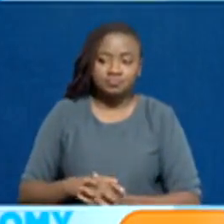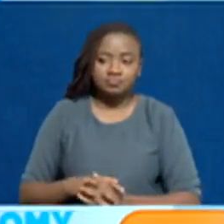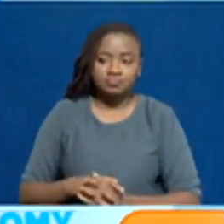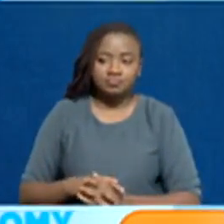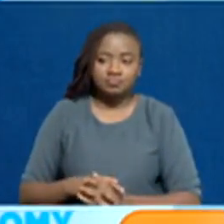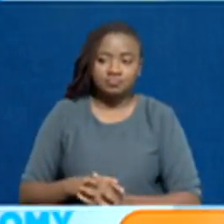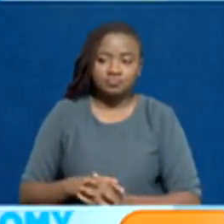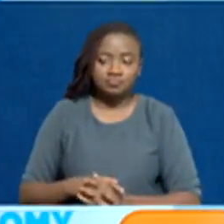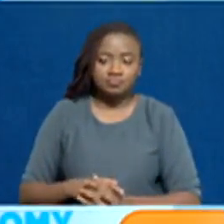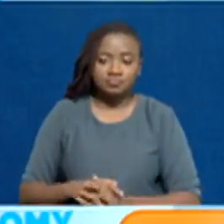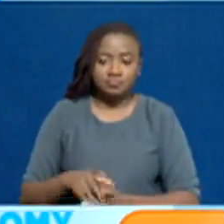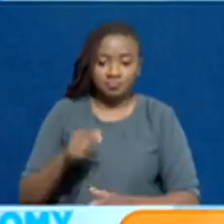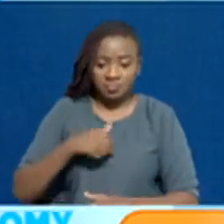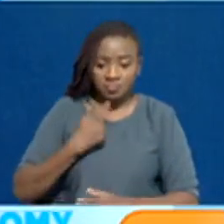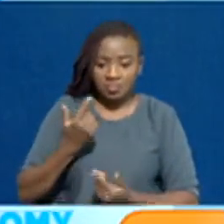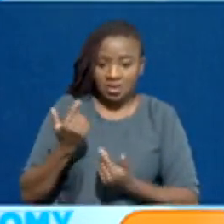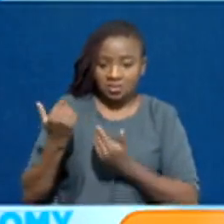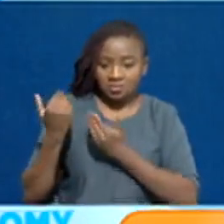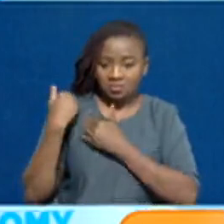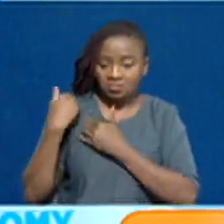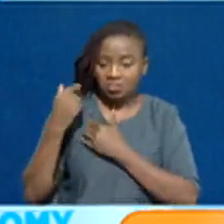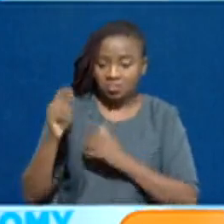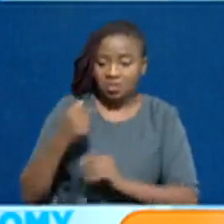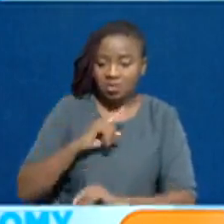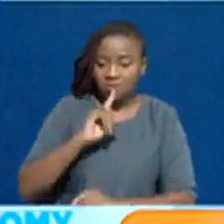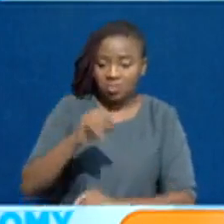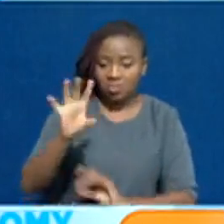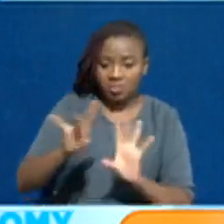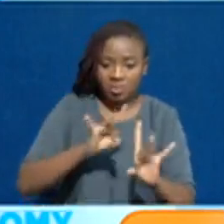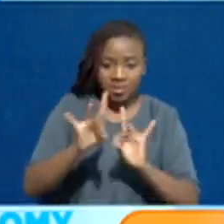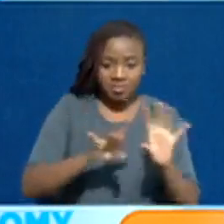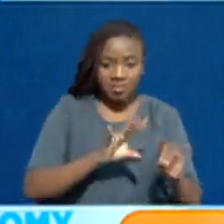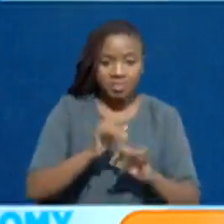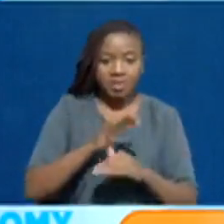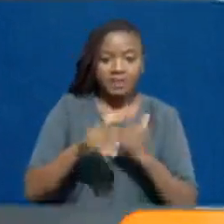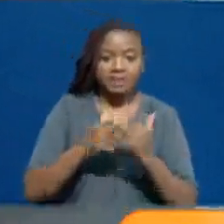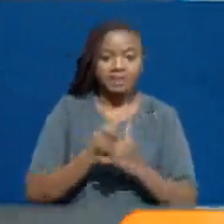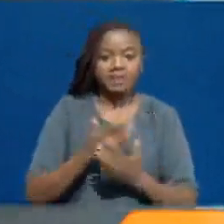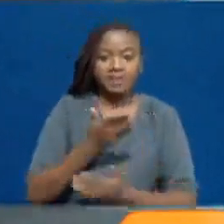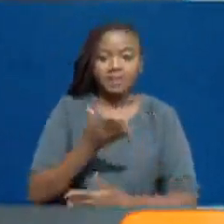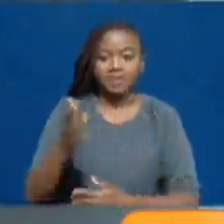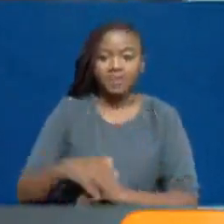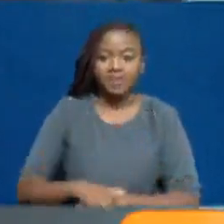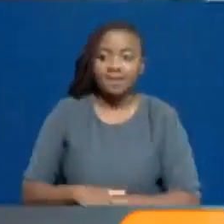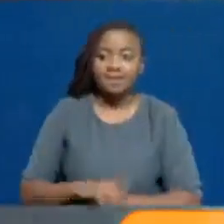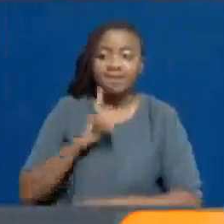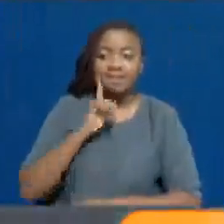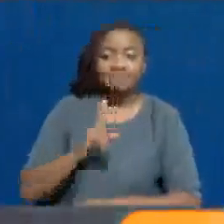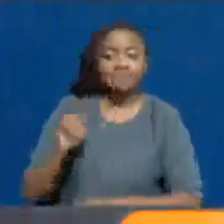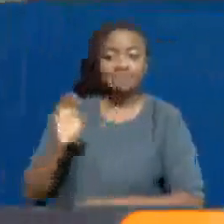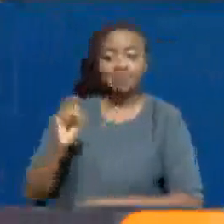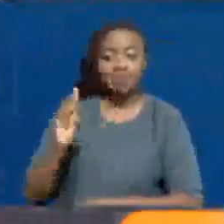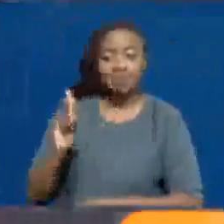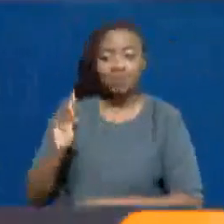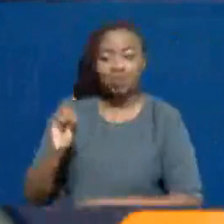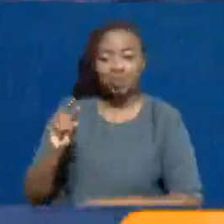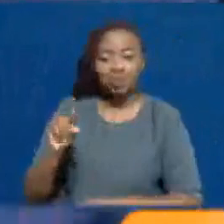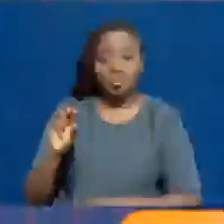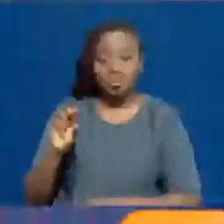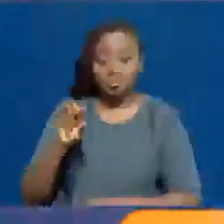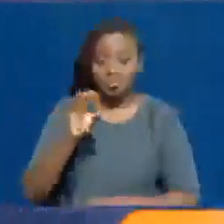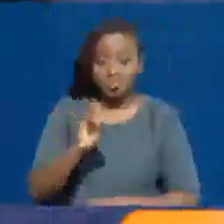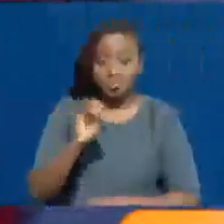pick. I will collect every material fraction within my purview. Odongo says although the uptake was low